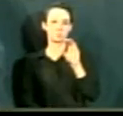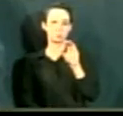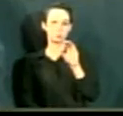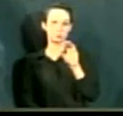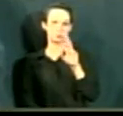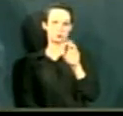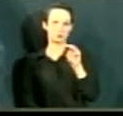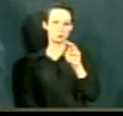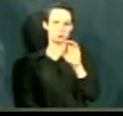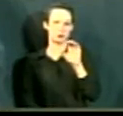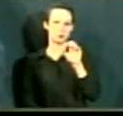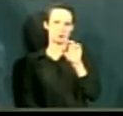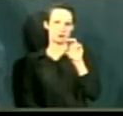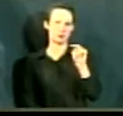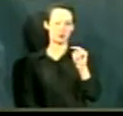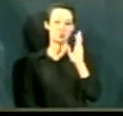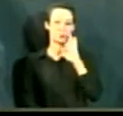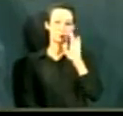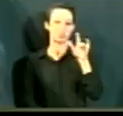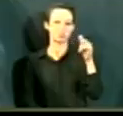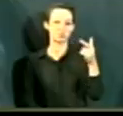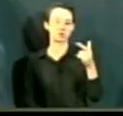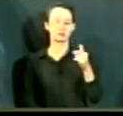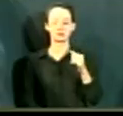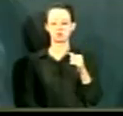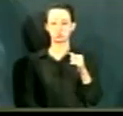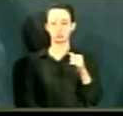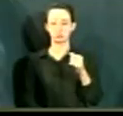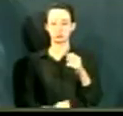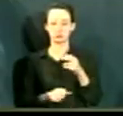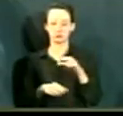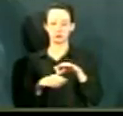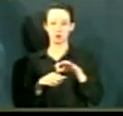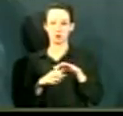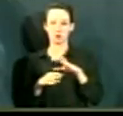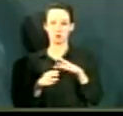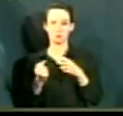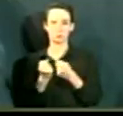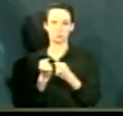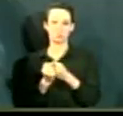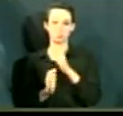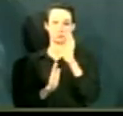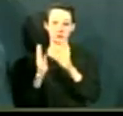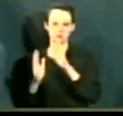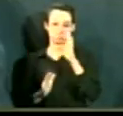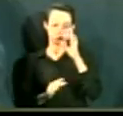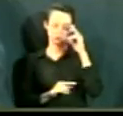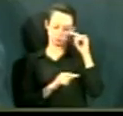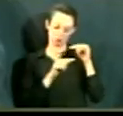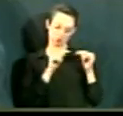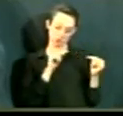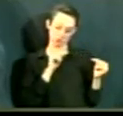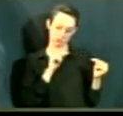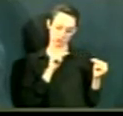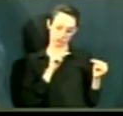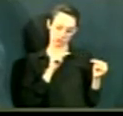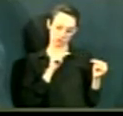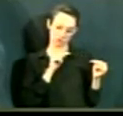seconded it, and we'll vote on the substitute motion. All in favor, say aye. Aye. All